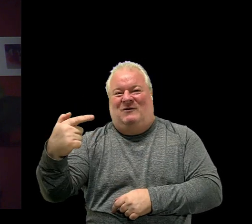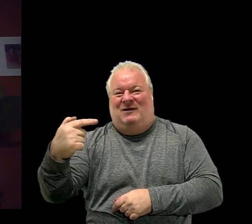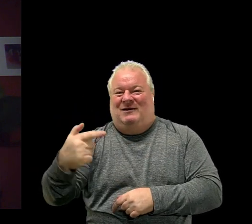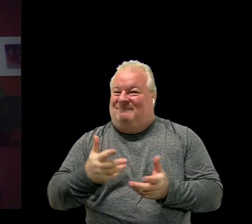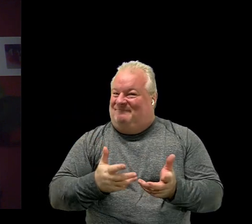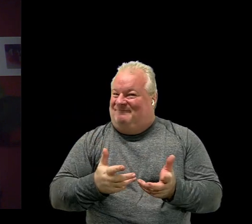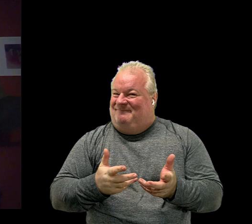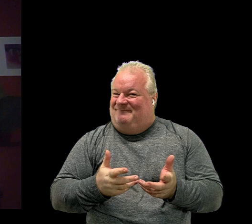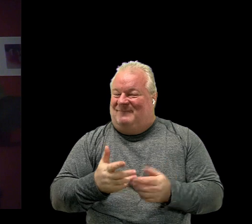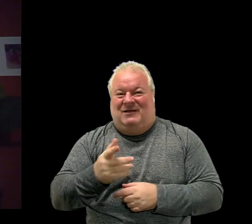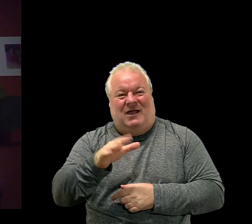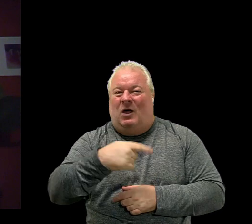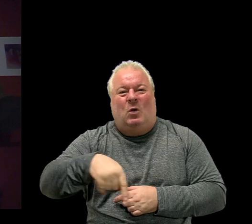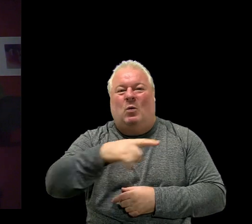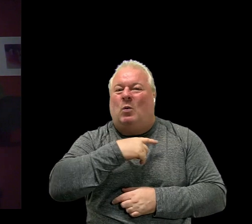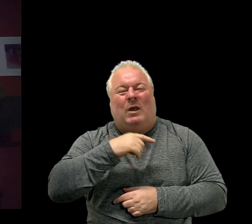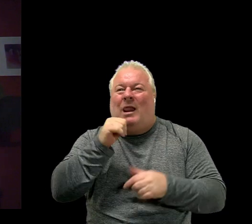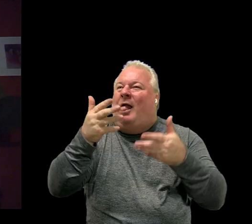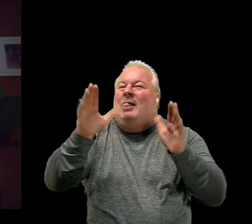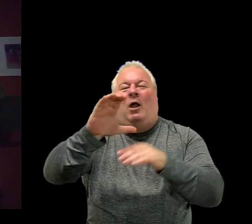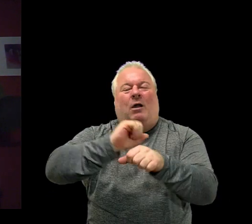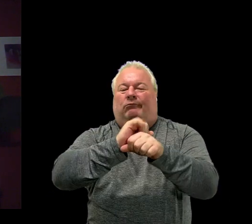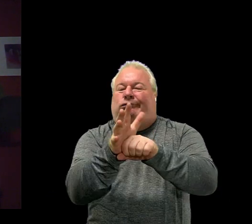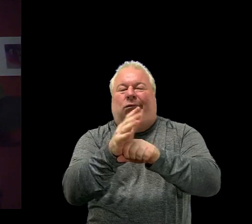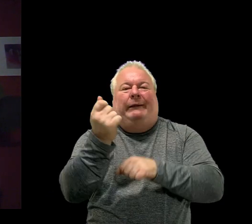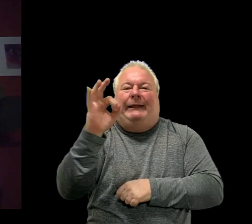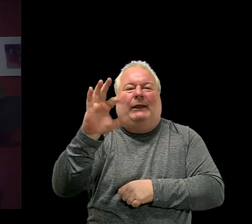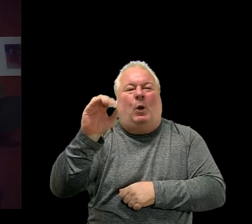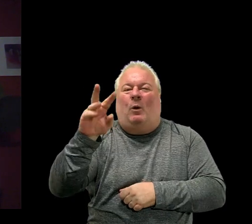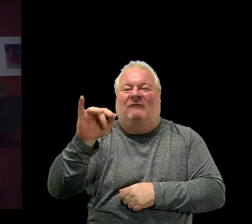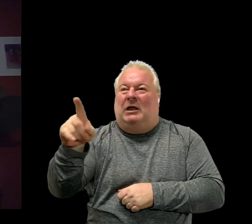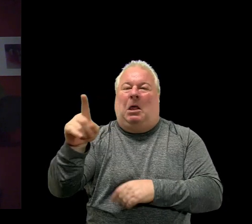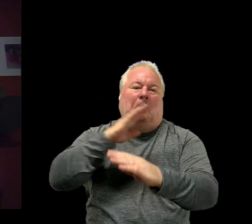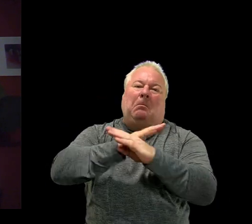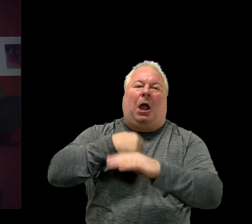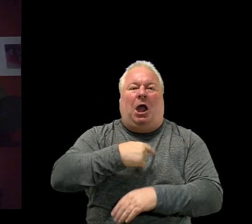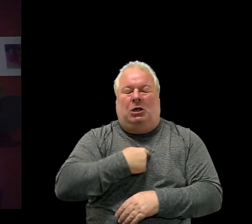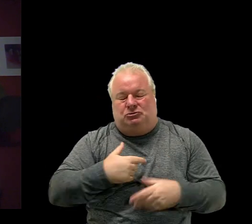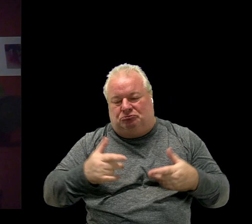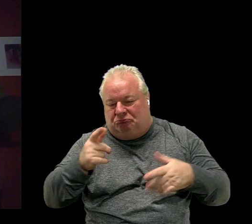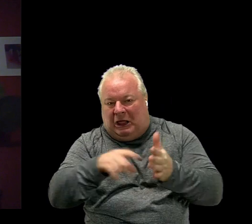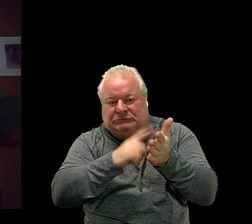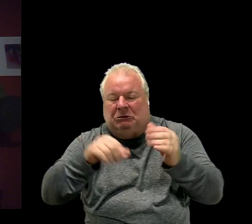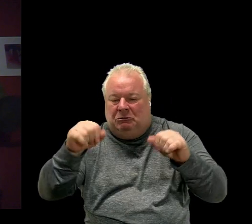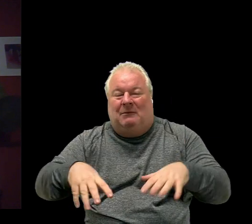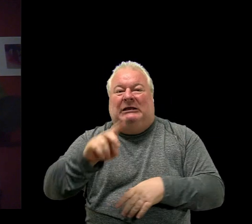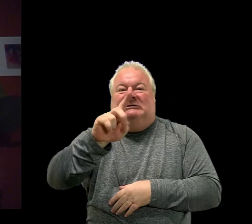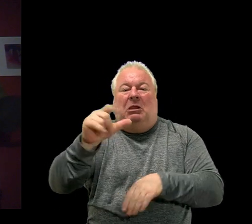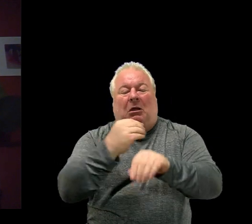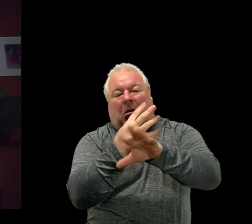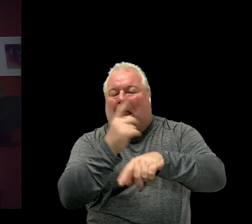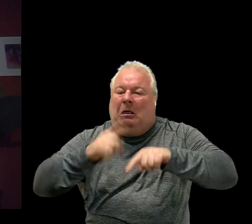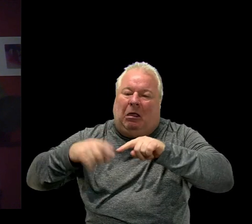2020-2021. We are not letting COVID-19 stop us. We are not letting distance learning stop us. We